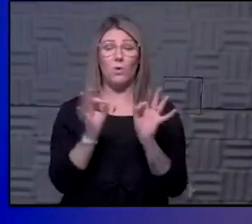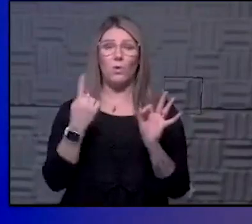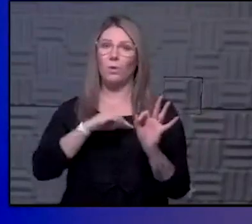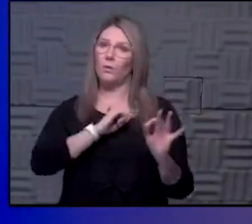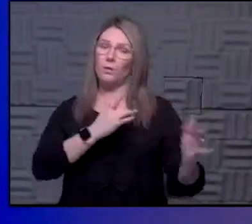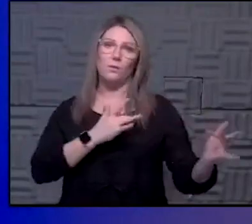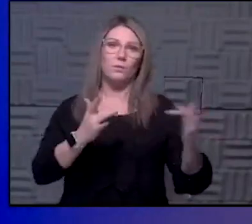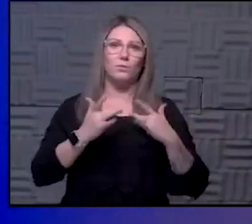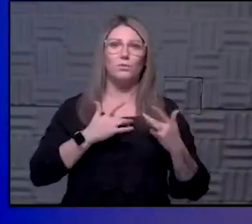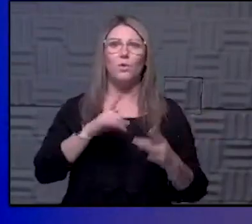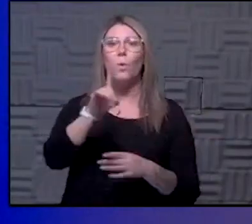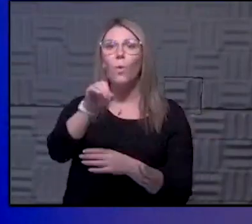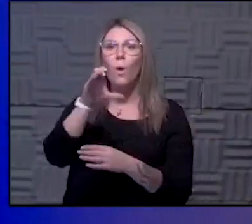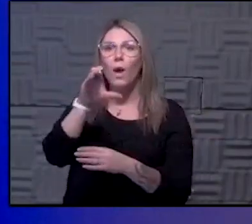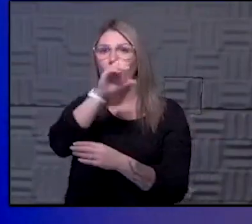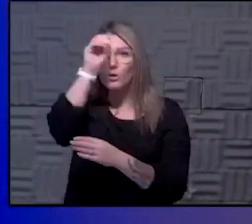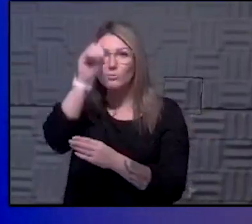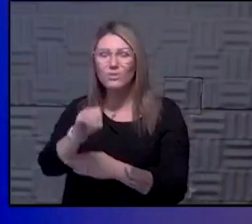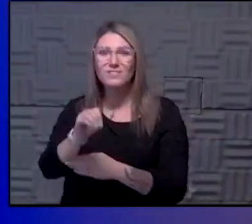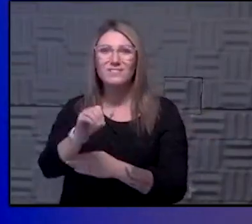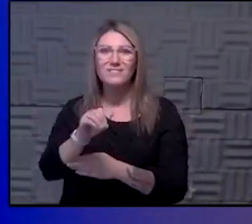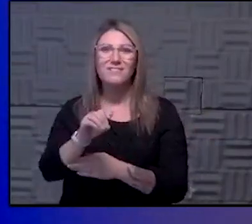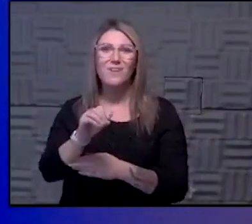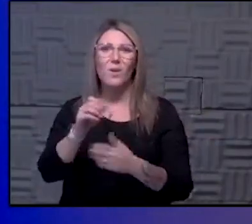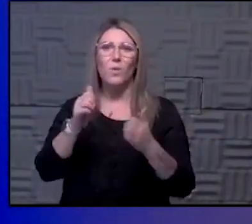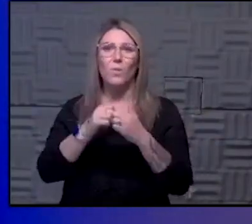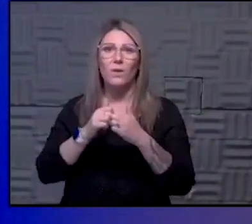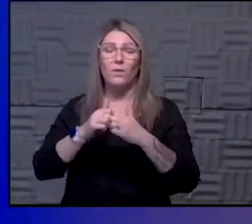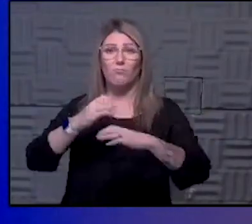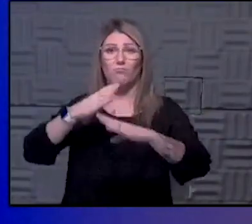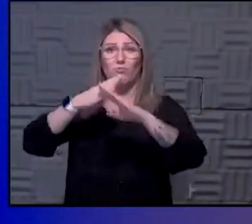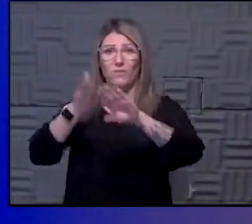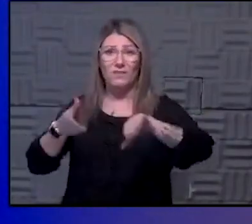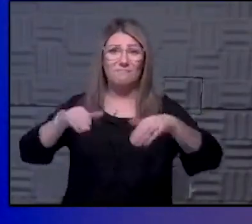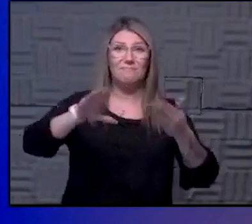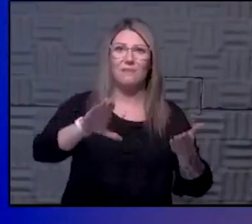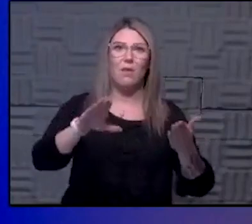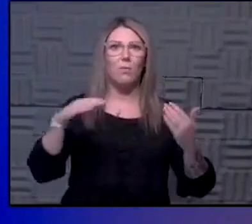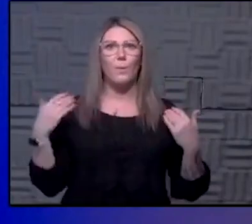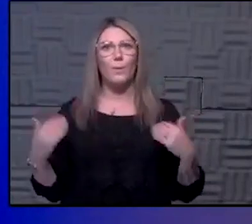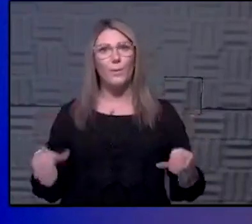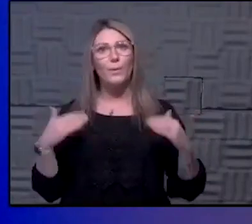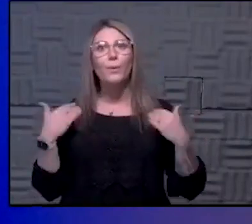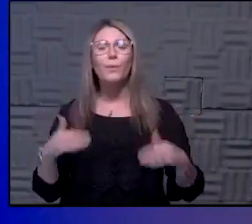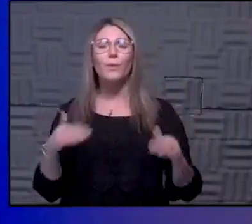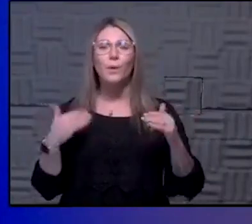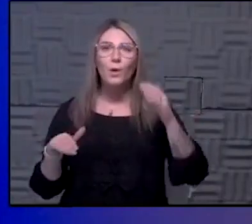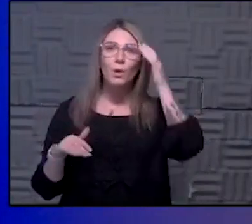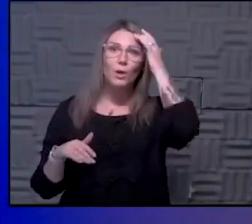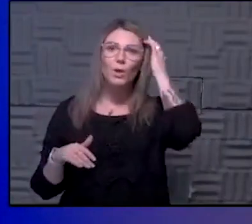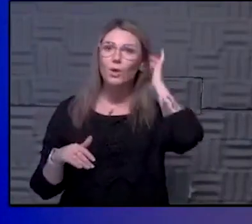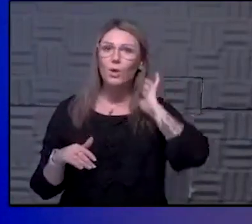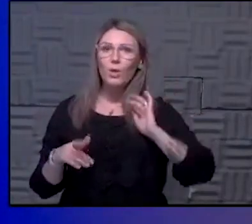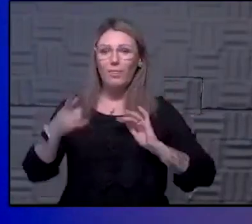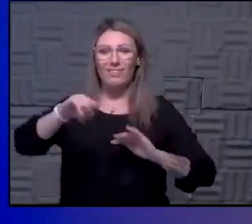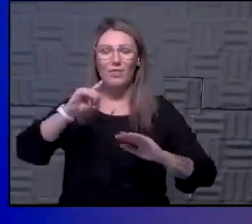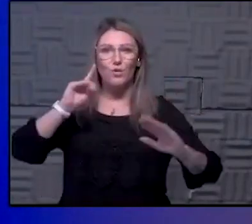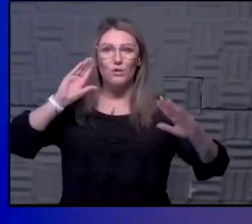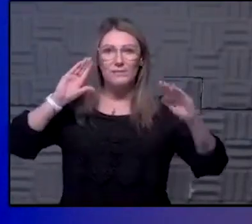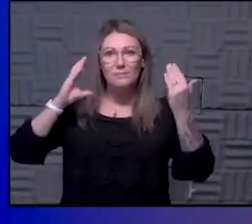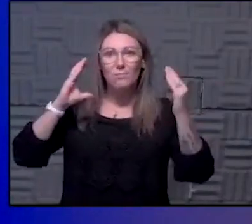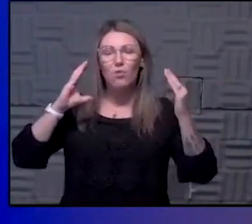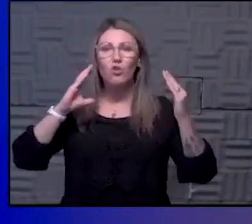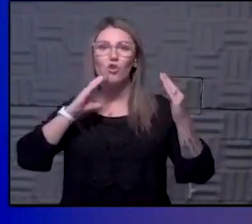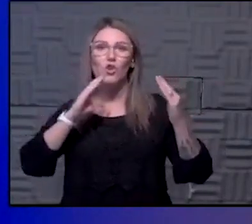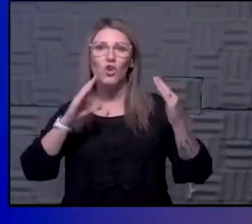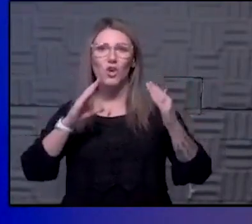concerned about, 100% efficacy in preventing death for J&J. And so they are very similar.